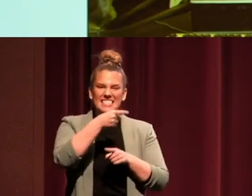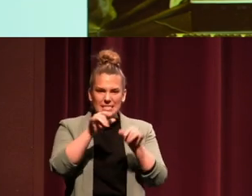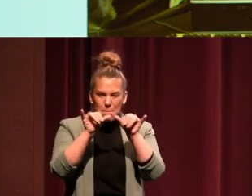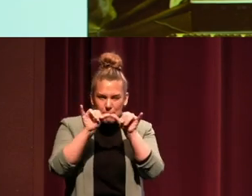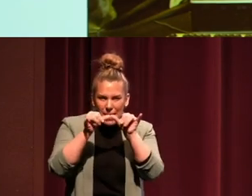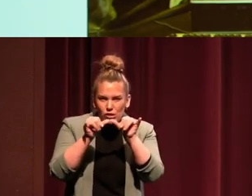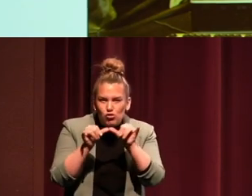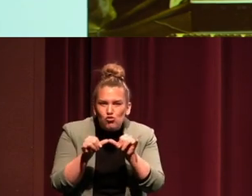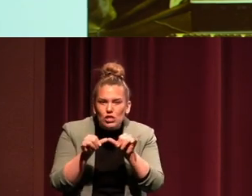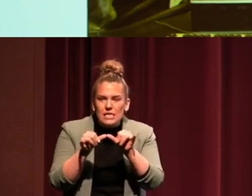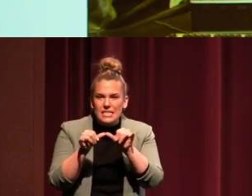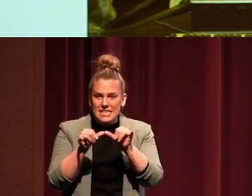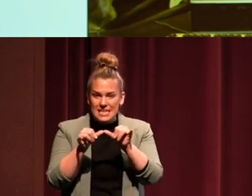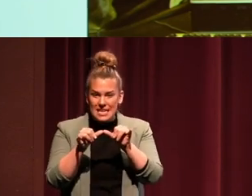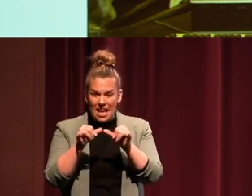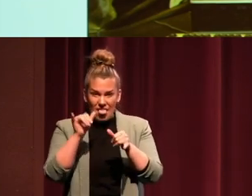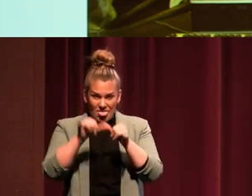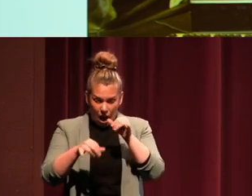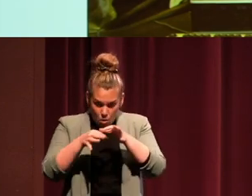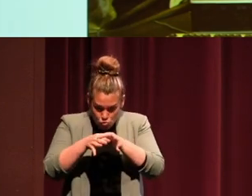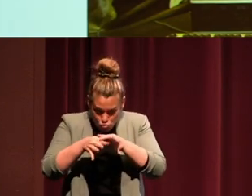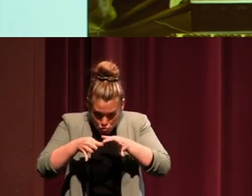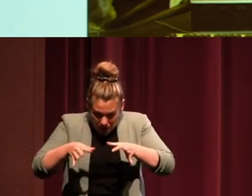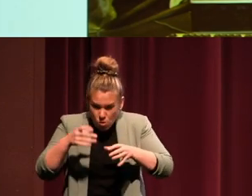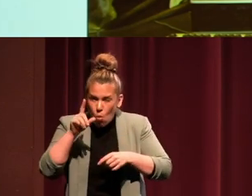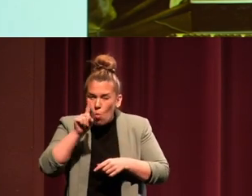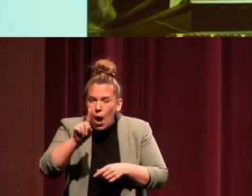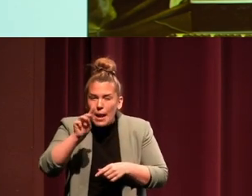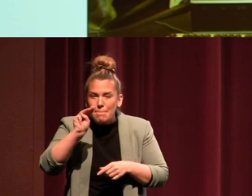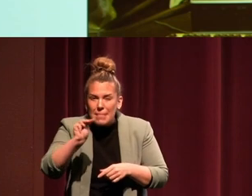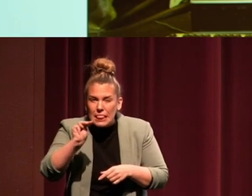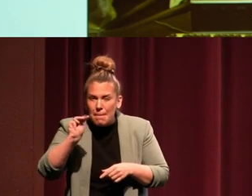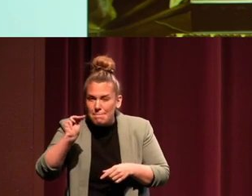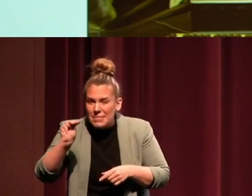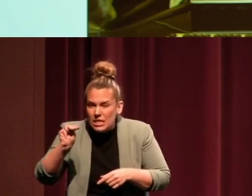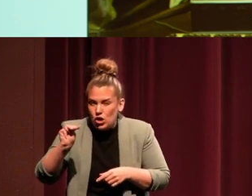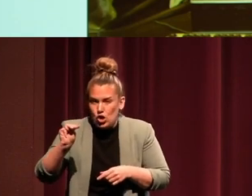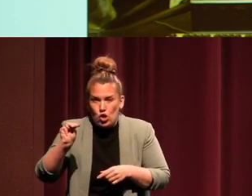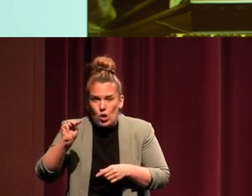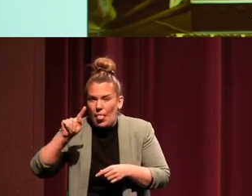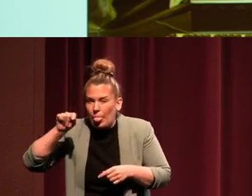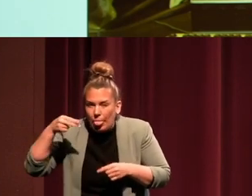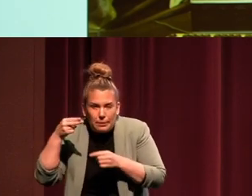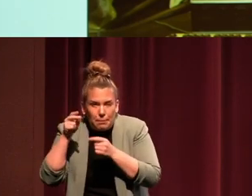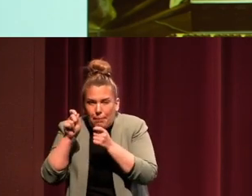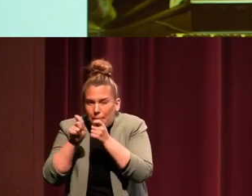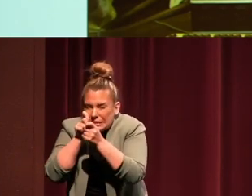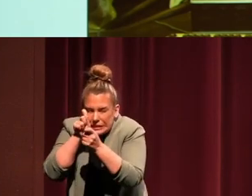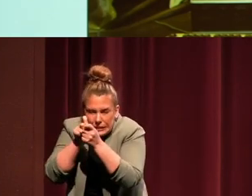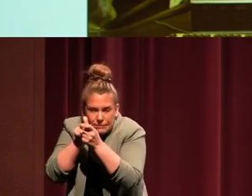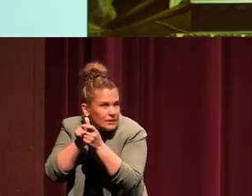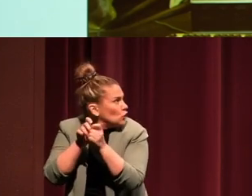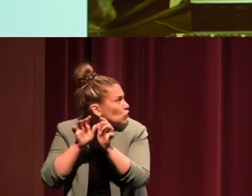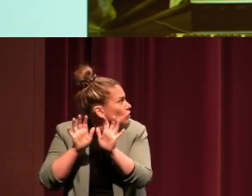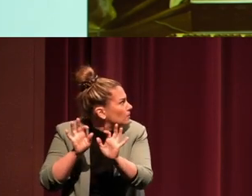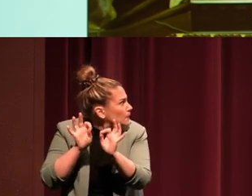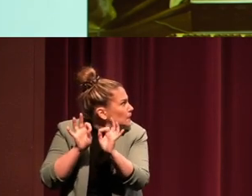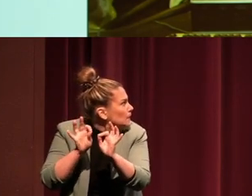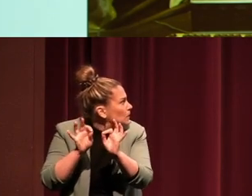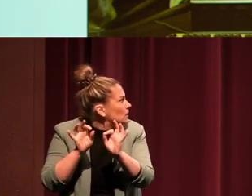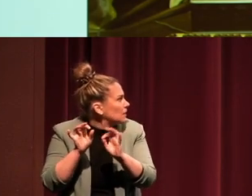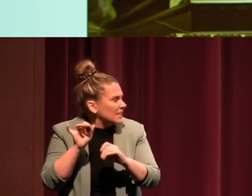to 1/100th of a millimeter precision, which is exactly, I don't know if you can see that from back there.